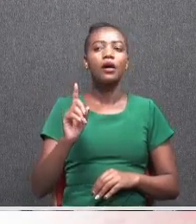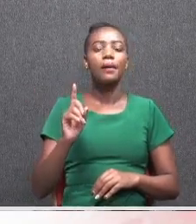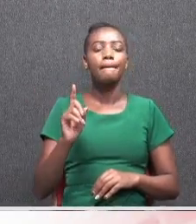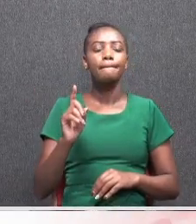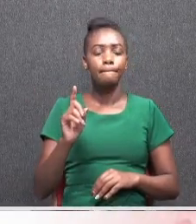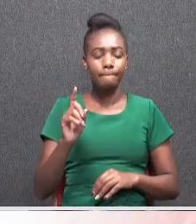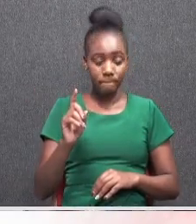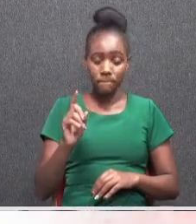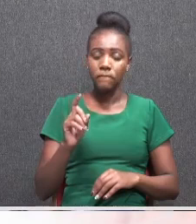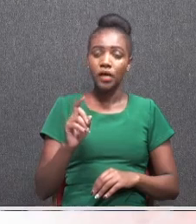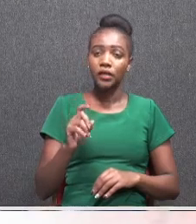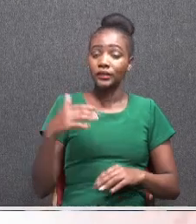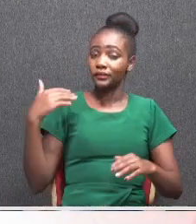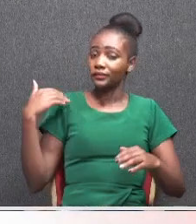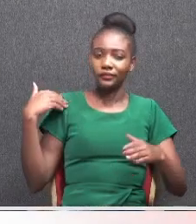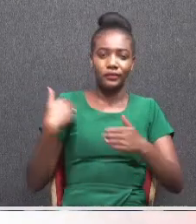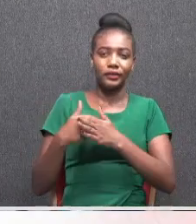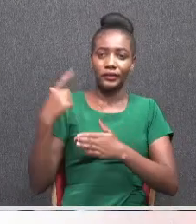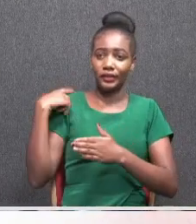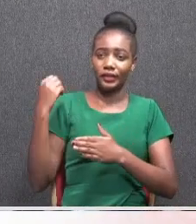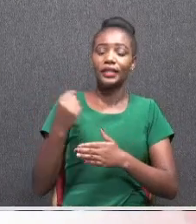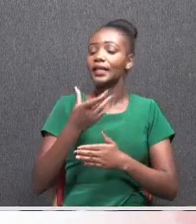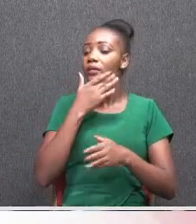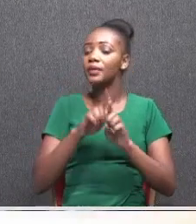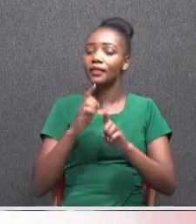hali mahututi juu kutoka jana ako inakoma na